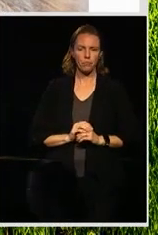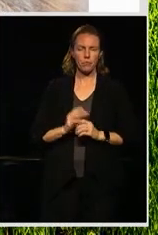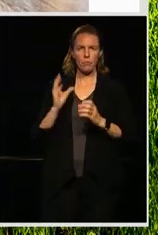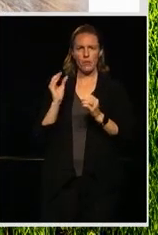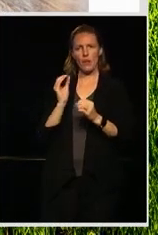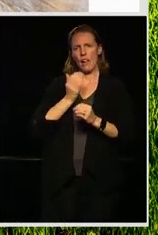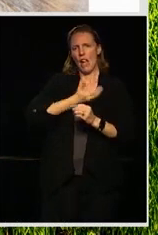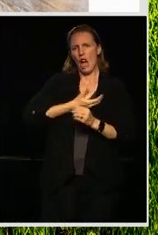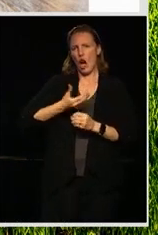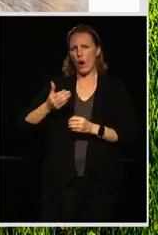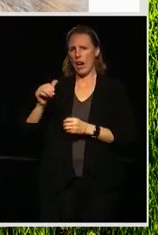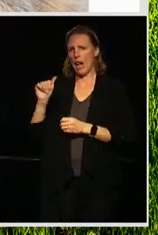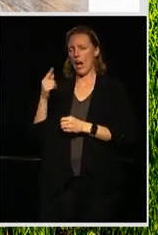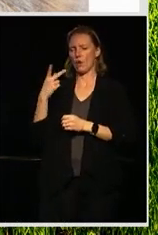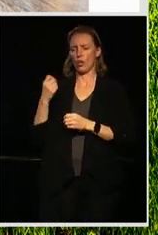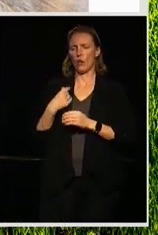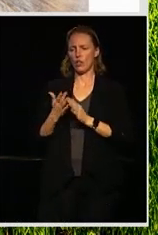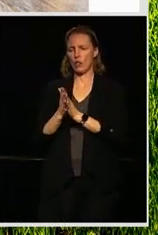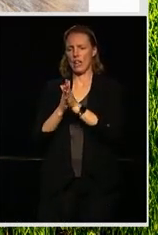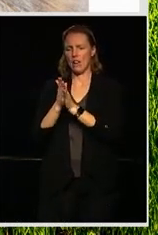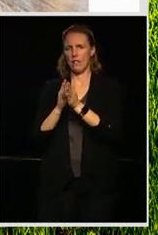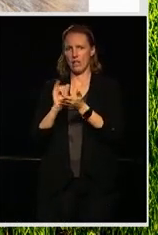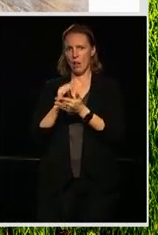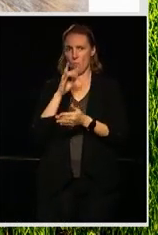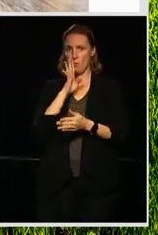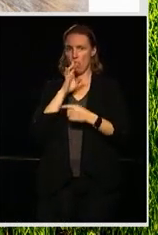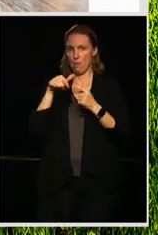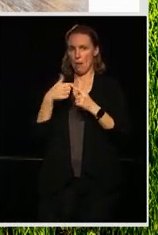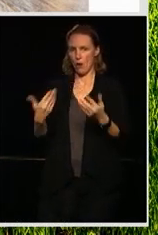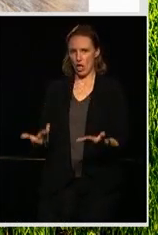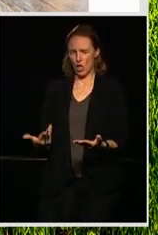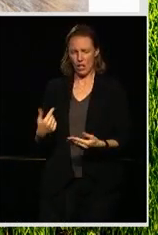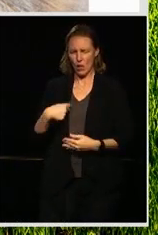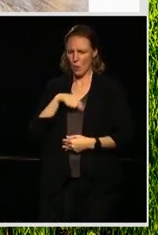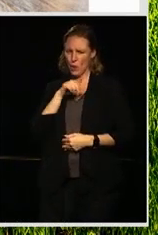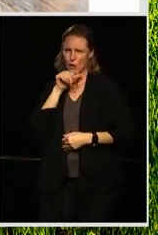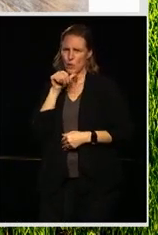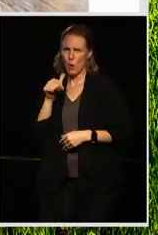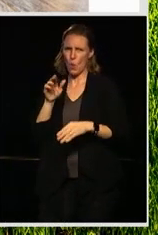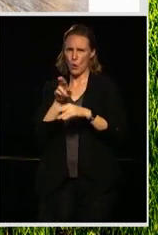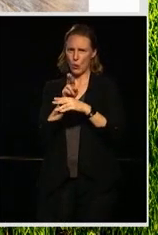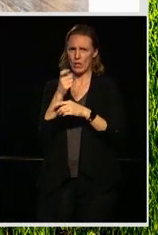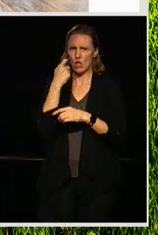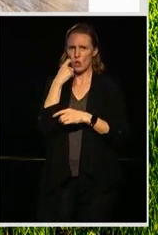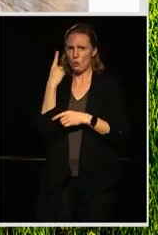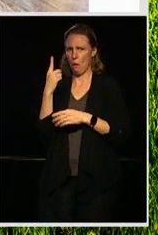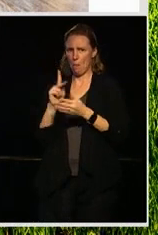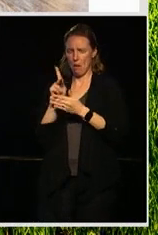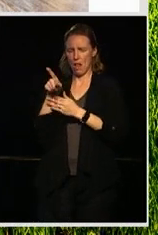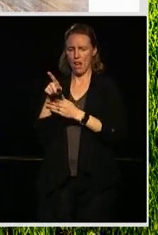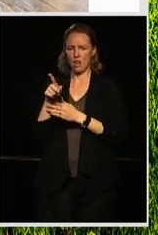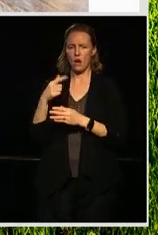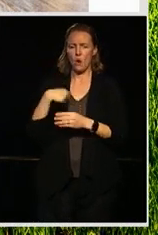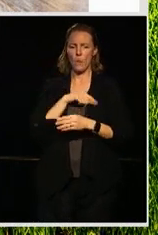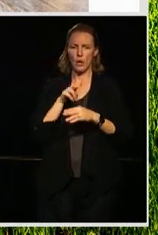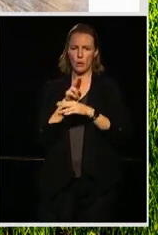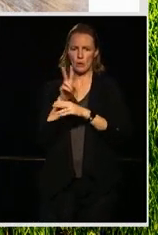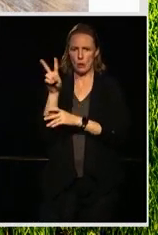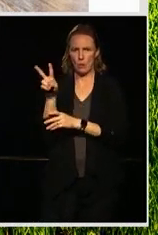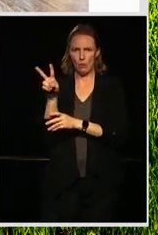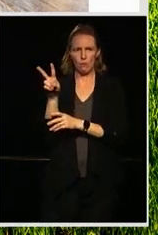So our agricultural innovation that we're talking about here, we don't use just one plant, we use